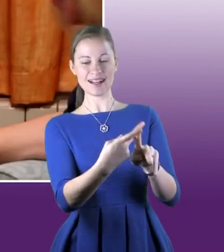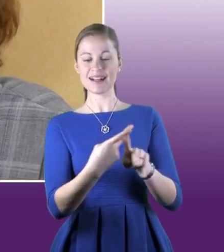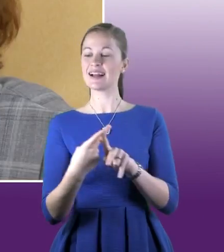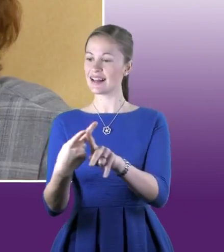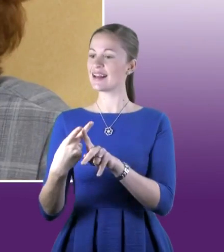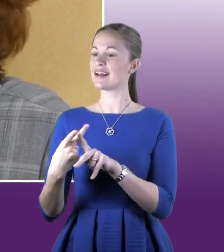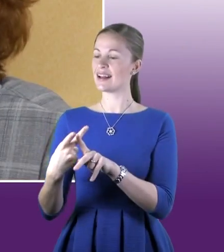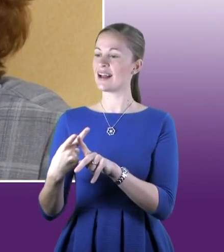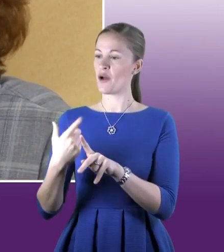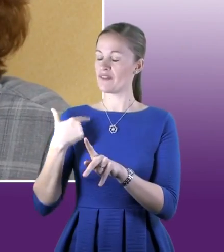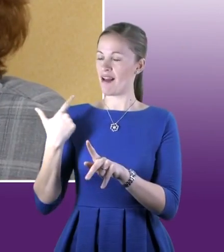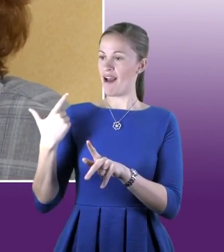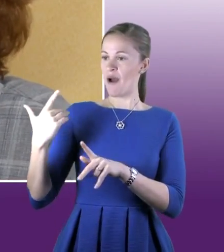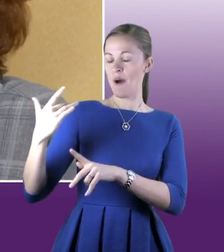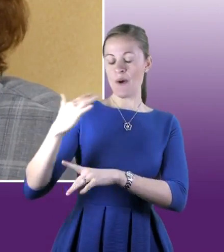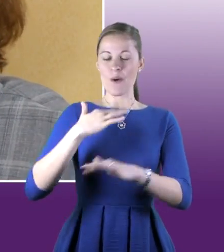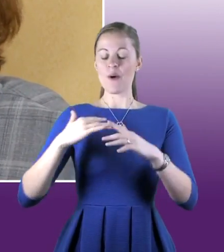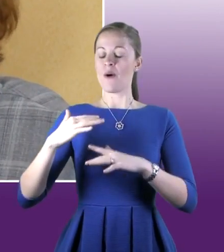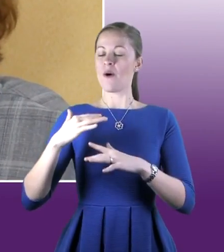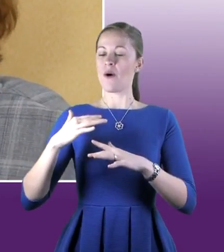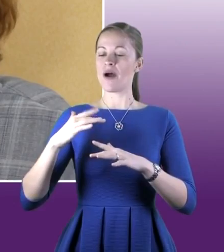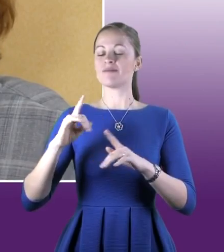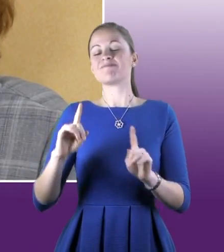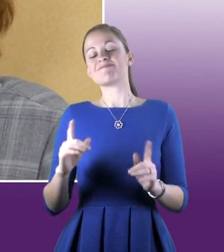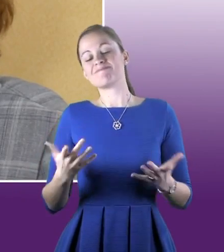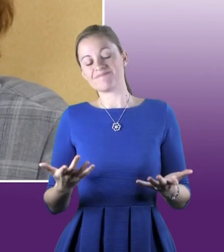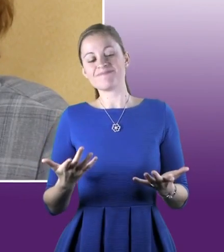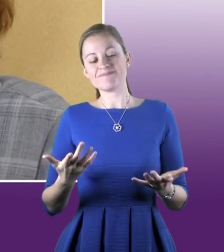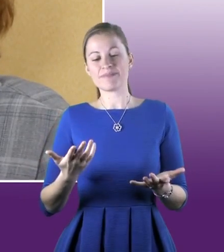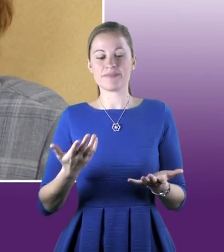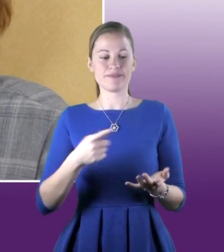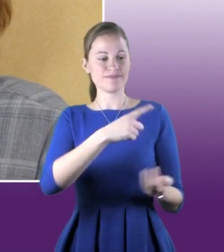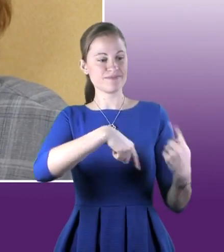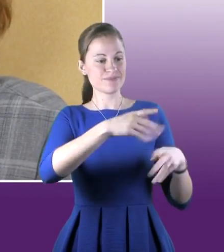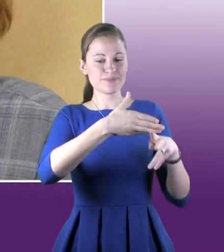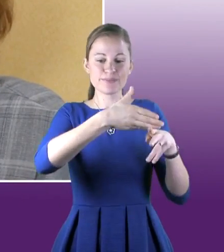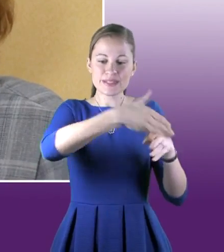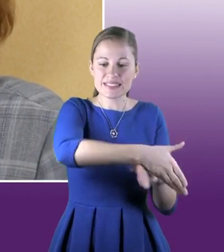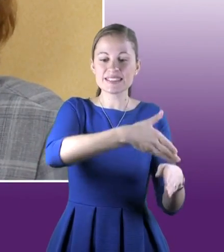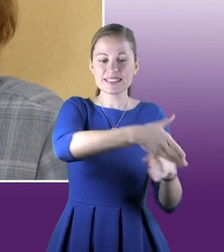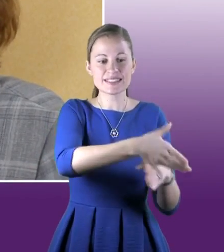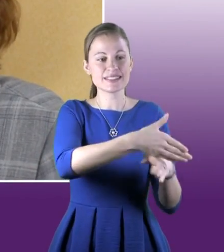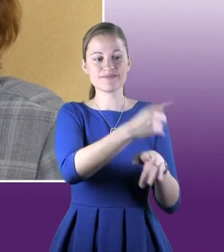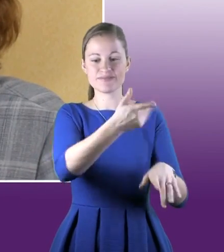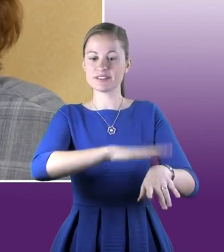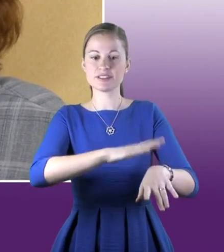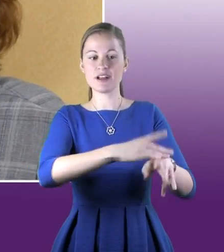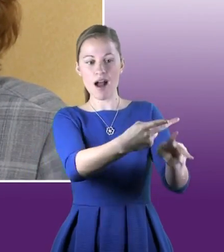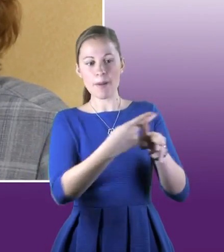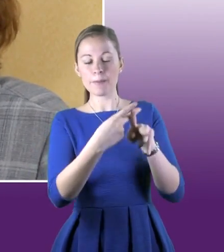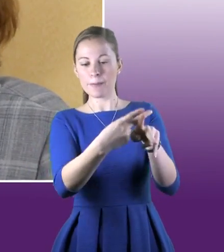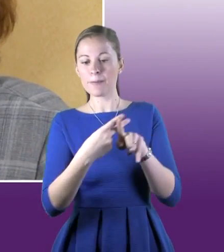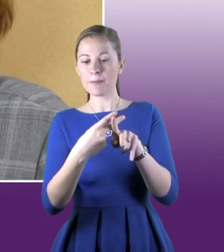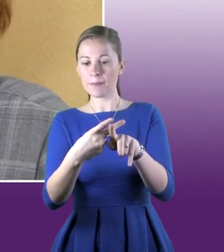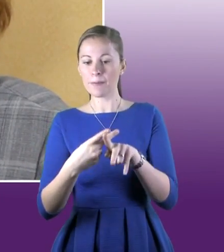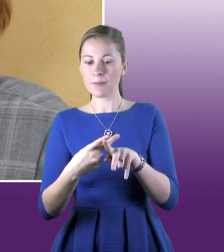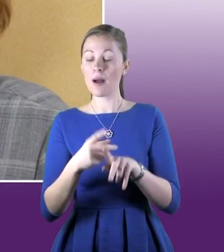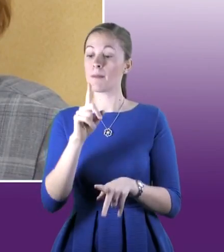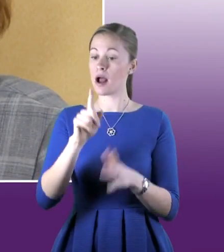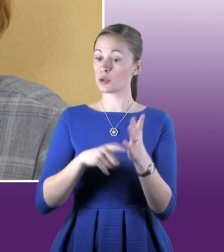whole place is buzzing. But, of course, naturally, they're busy and they haven't got time to come and see you again.